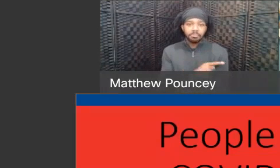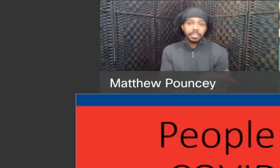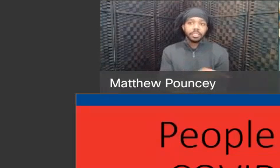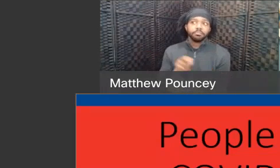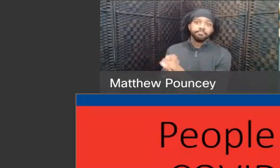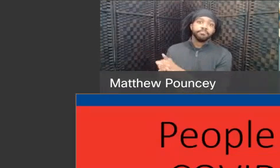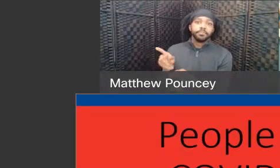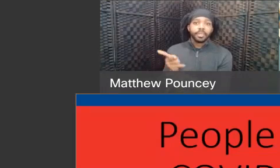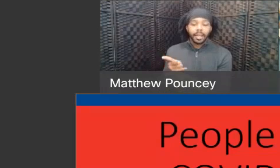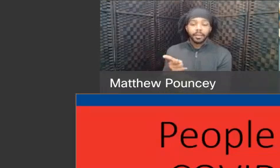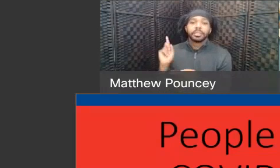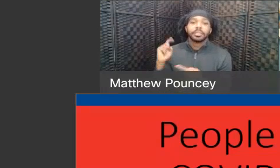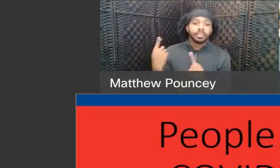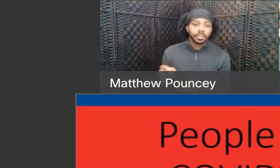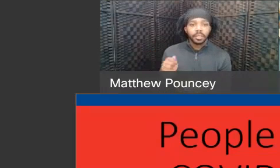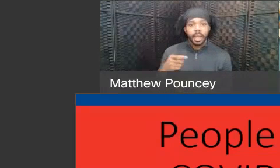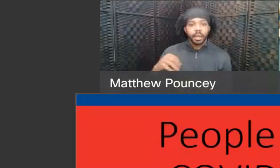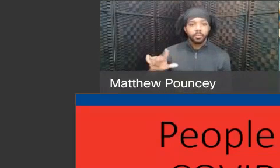of 2021.